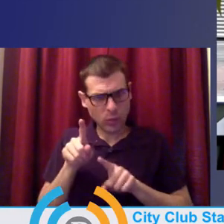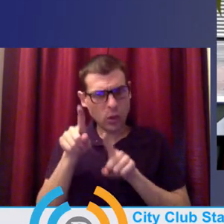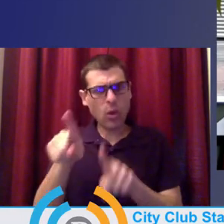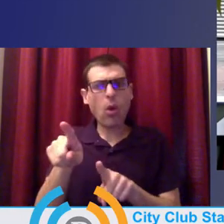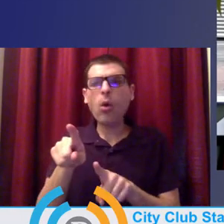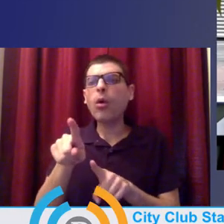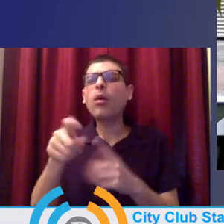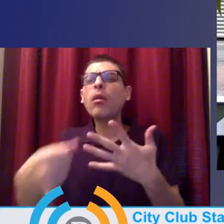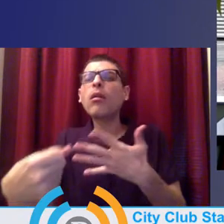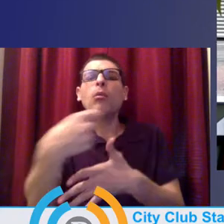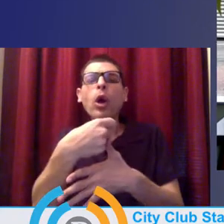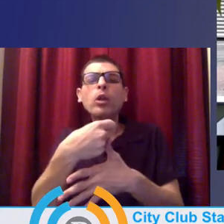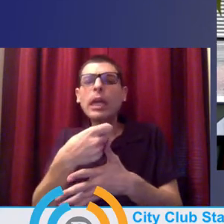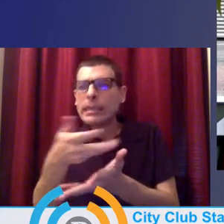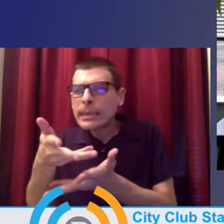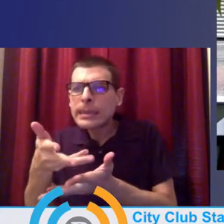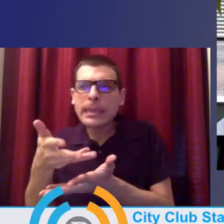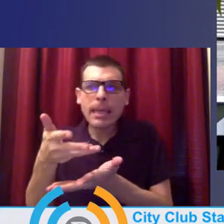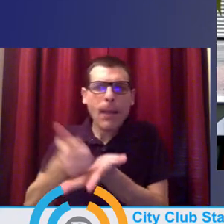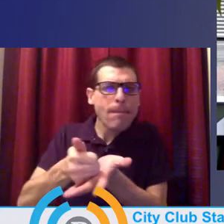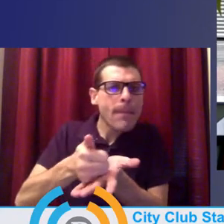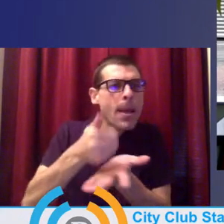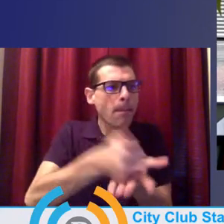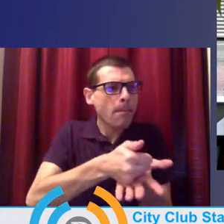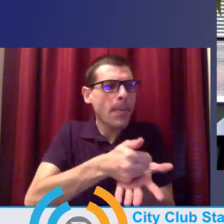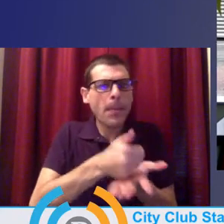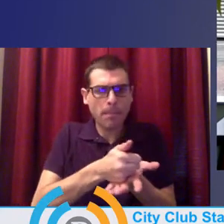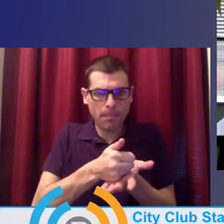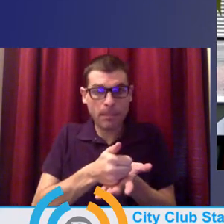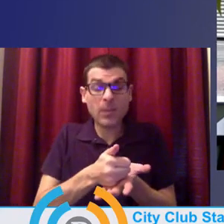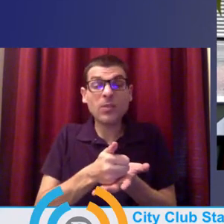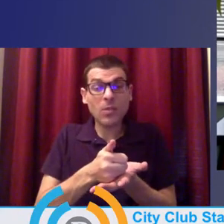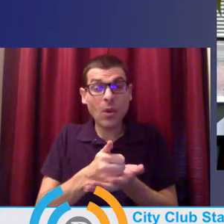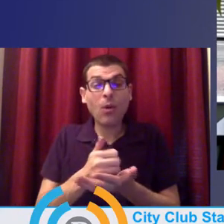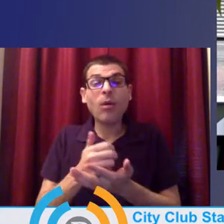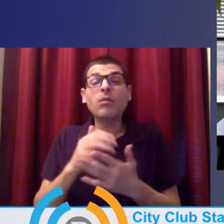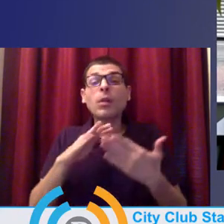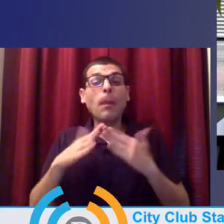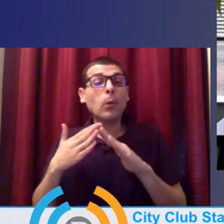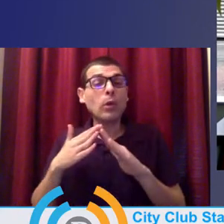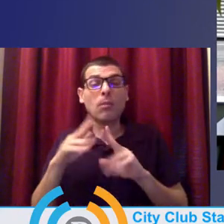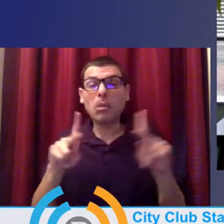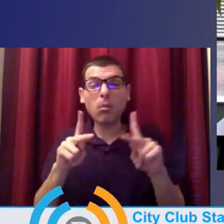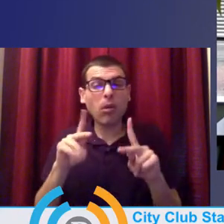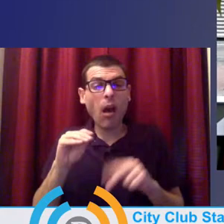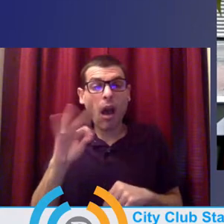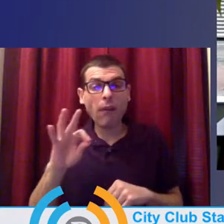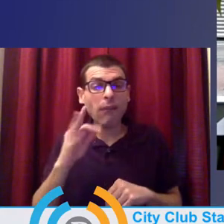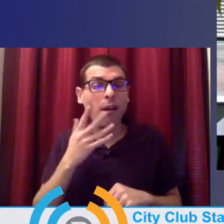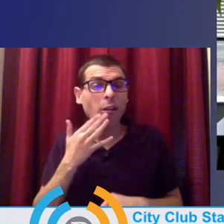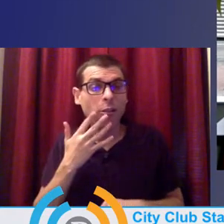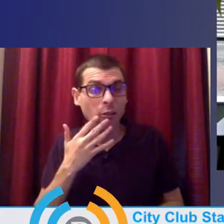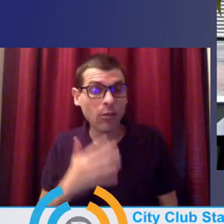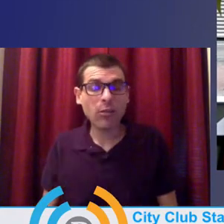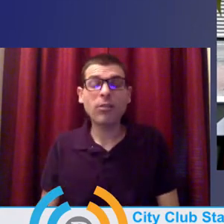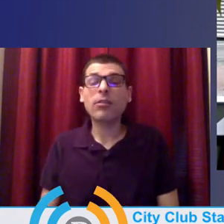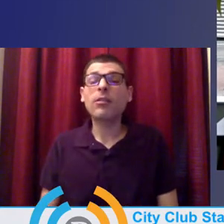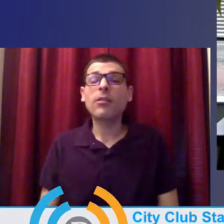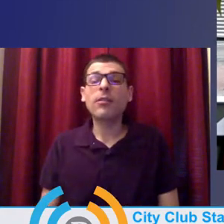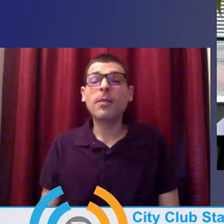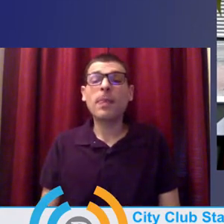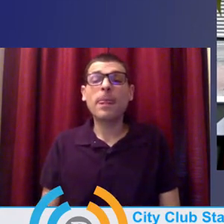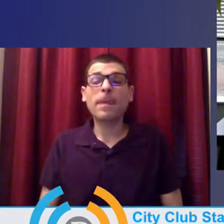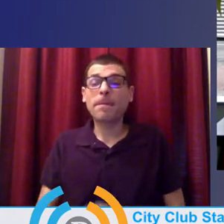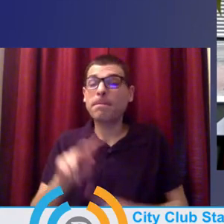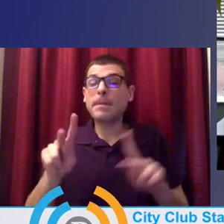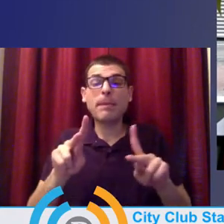so what we're focusing on communities of color, we're focusing on people who have been